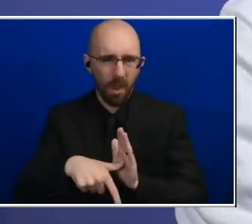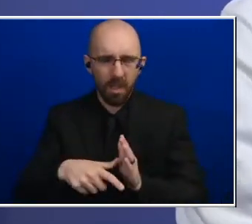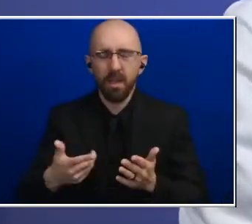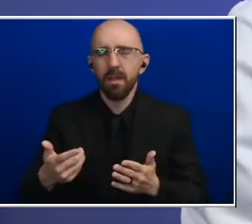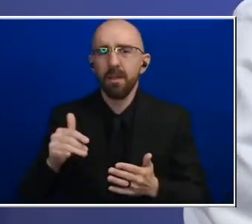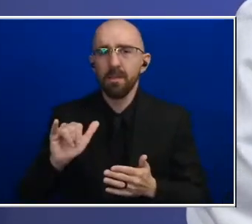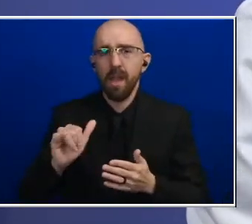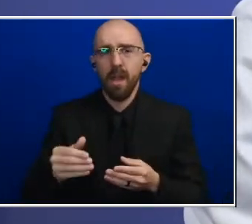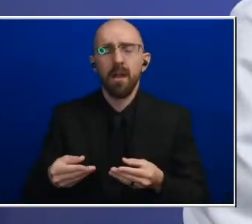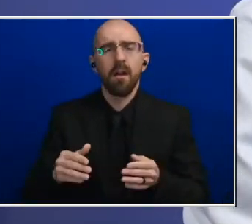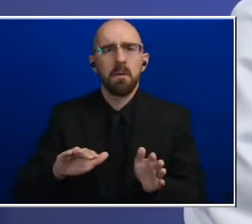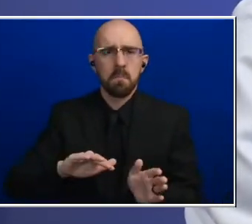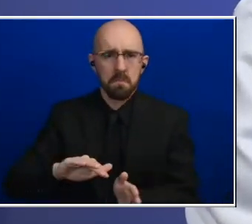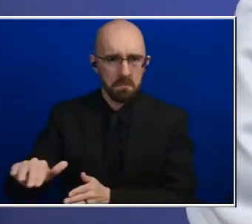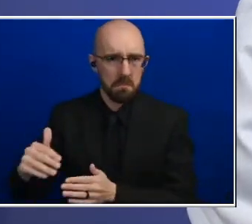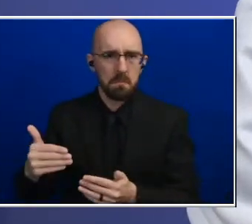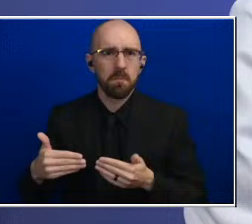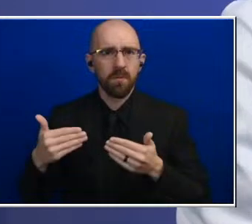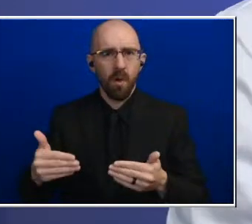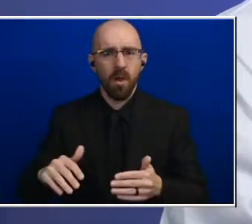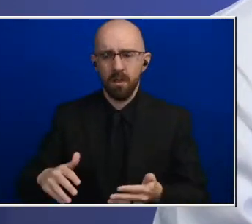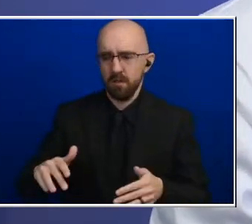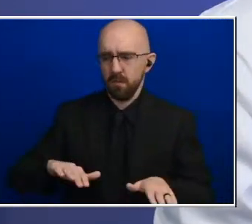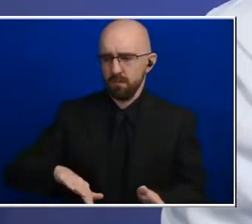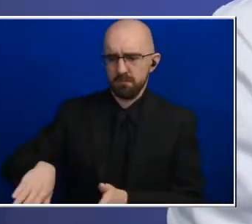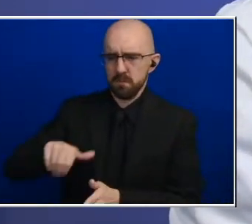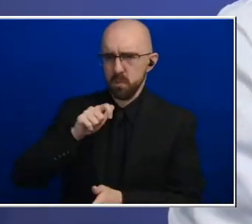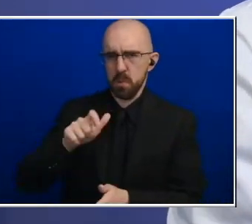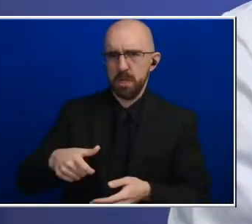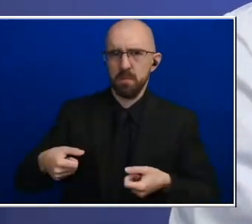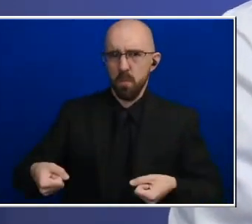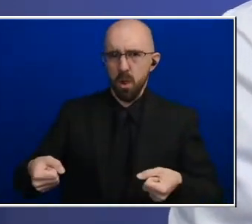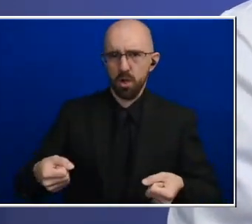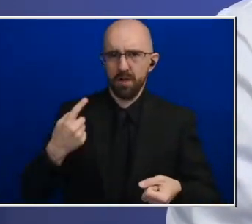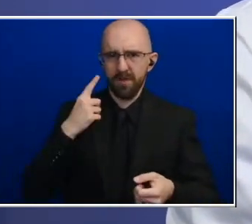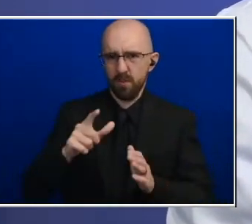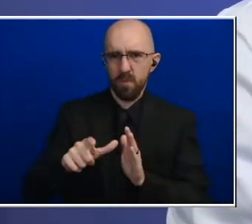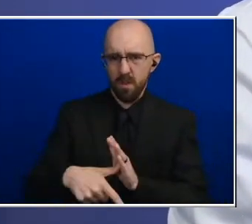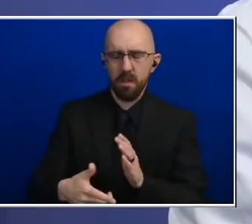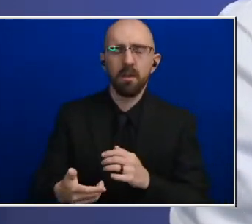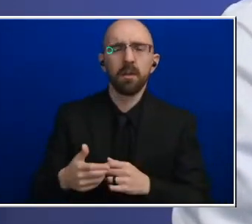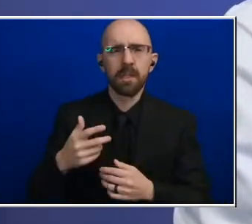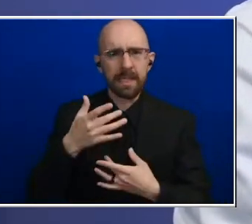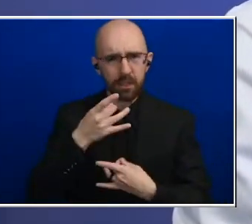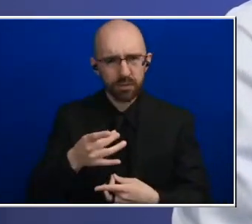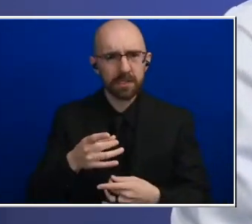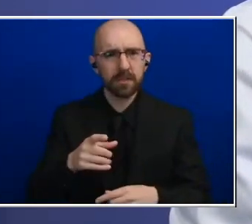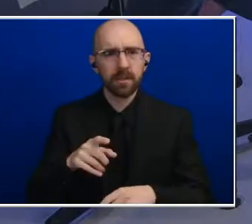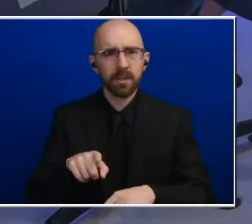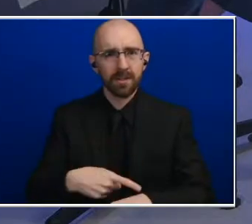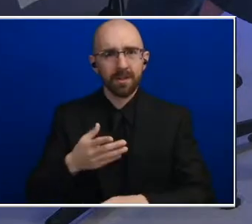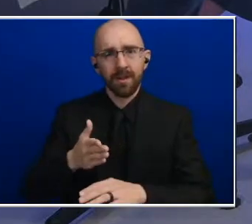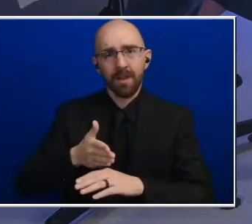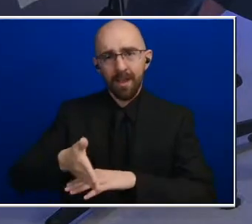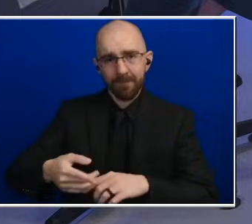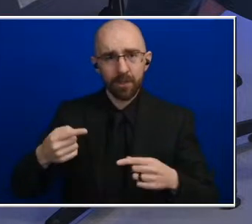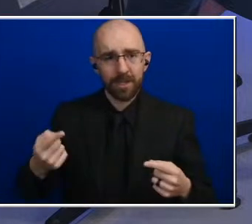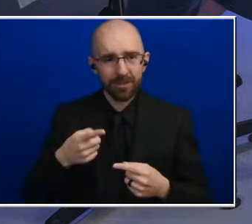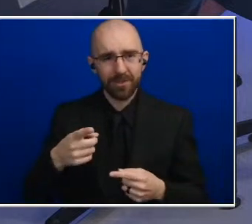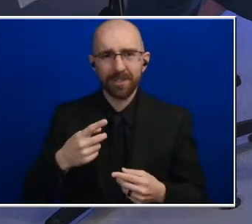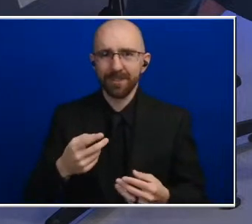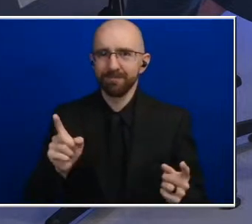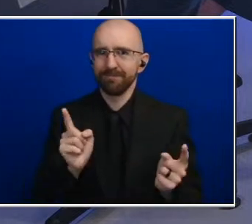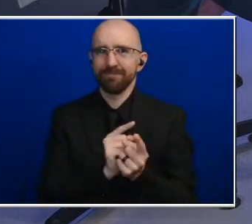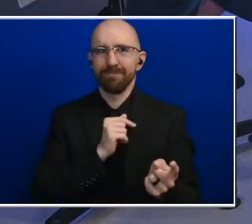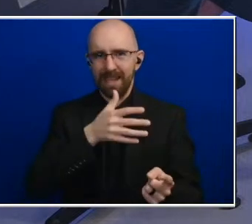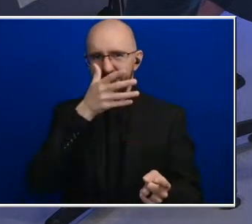you can move on to not having a walker. And then really it's interesting, how long after your injury did you run into my dad? It was like a week or 2, right? It